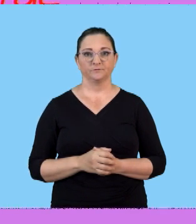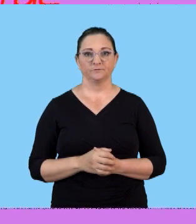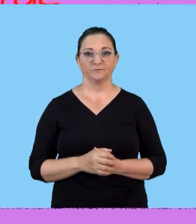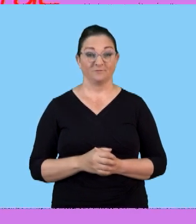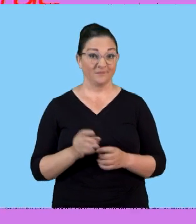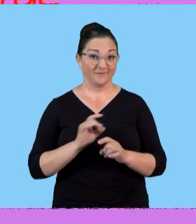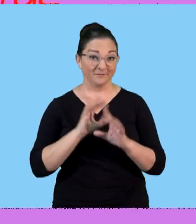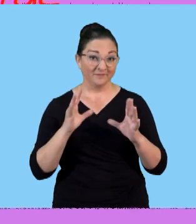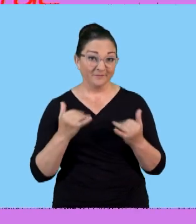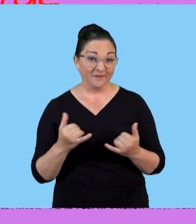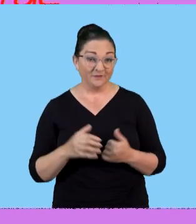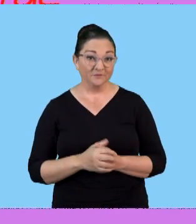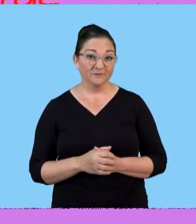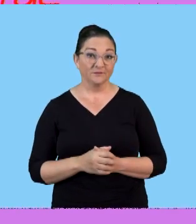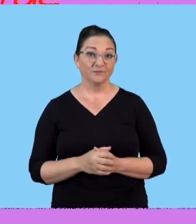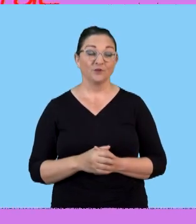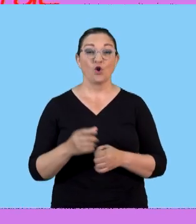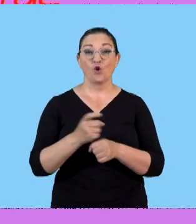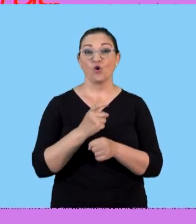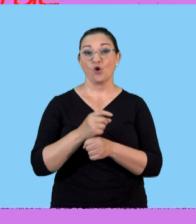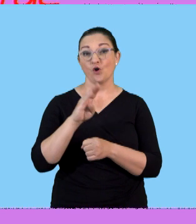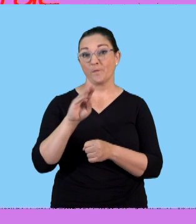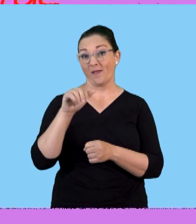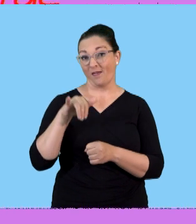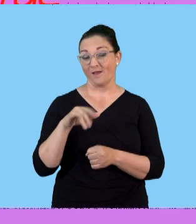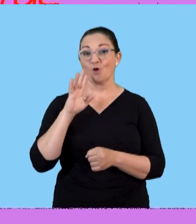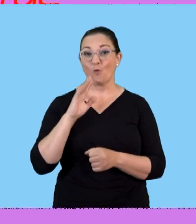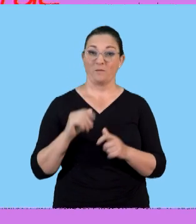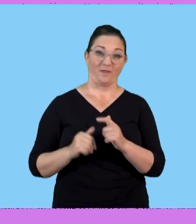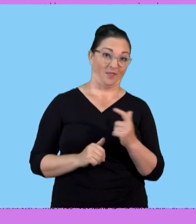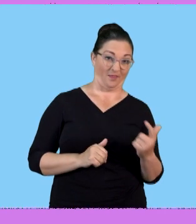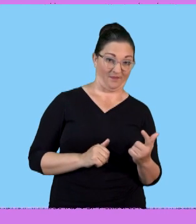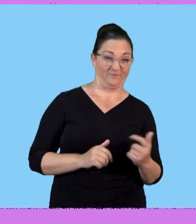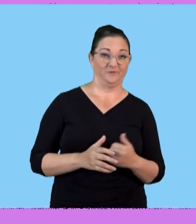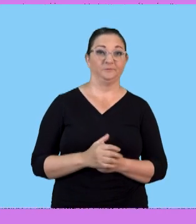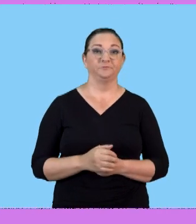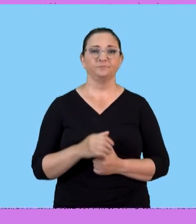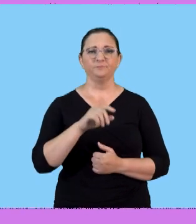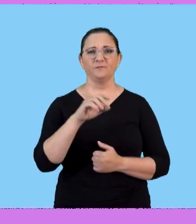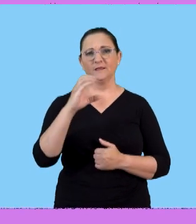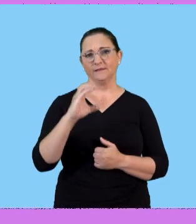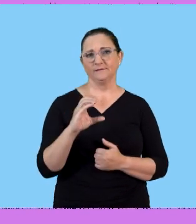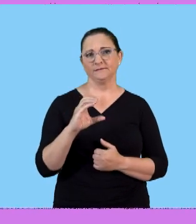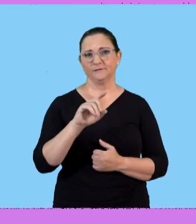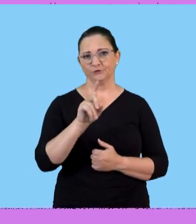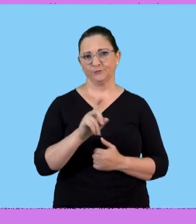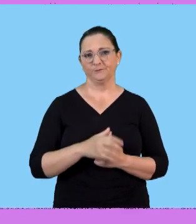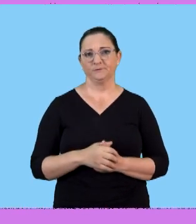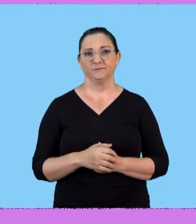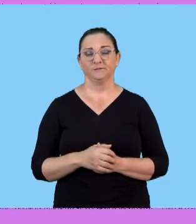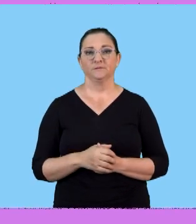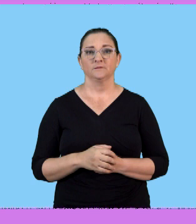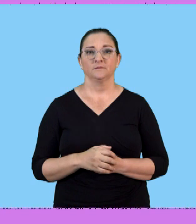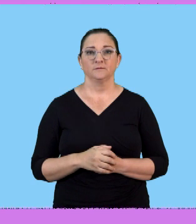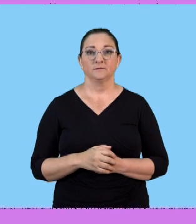Guys, are we clear on that one? So Coffee Bay will be on his left-hand side. Right, next question. Question